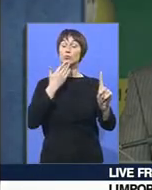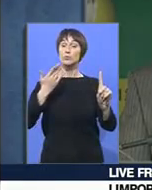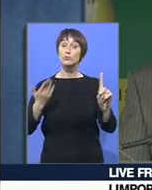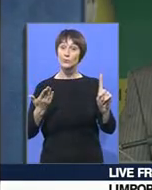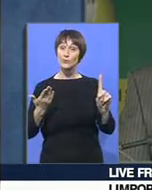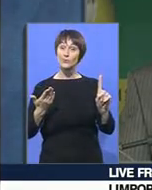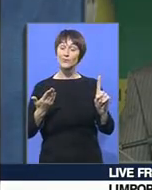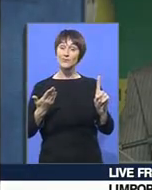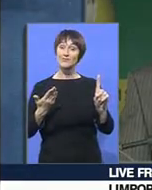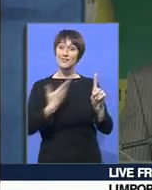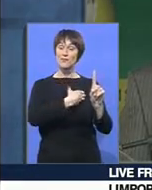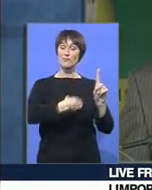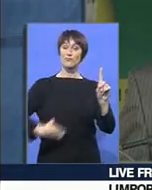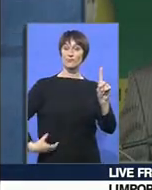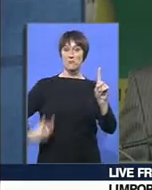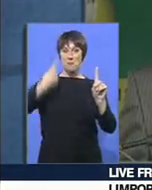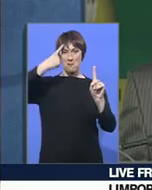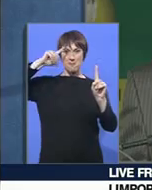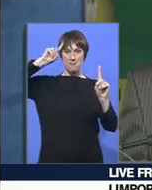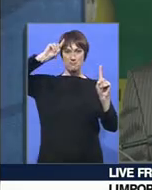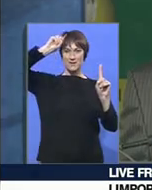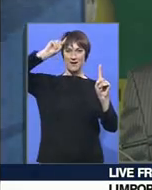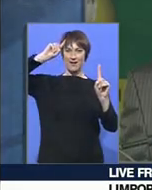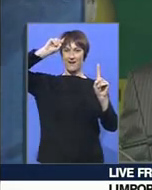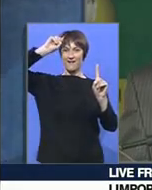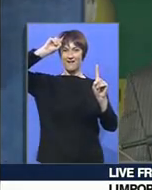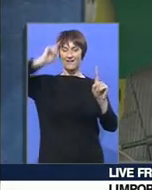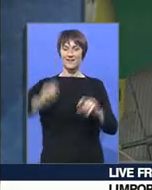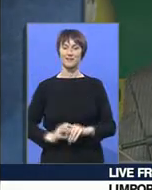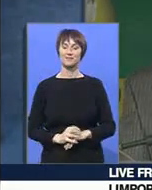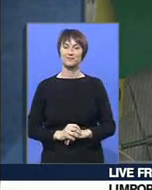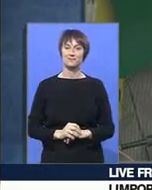President Nelson Rolihlahla Mandela.